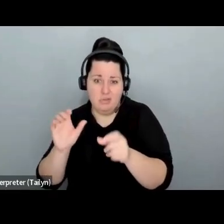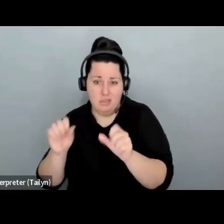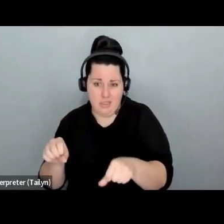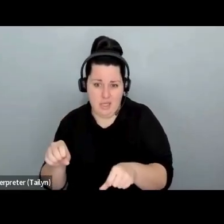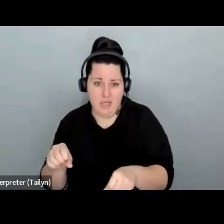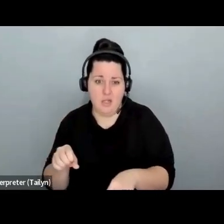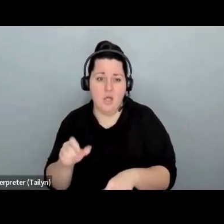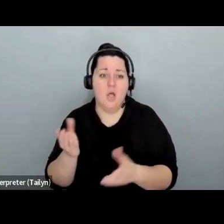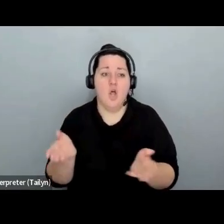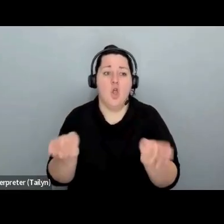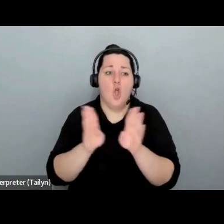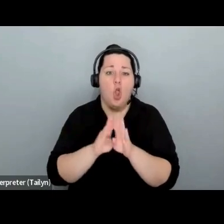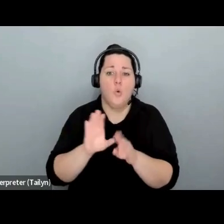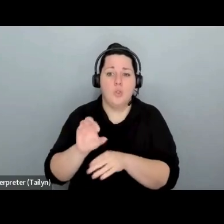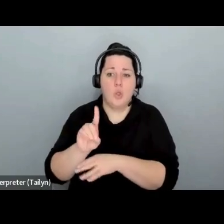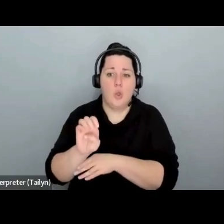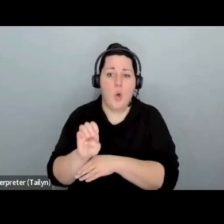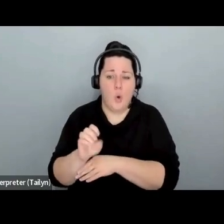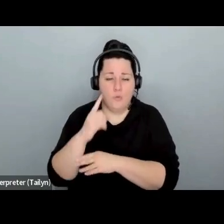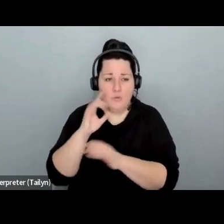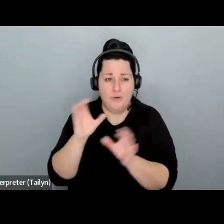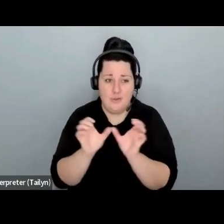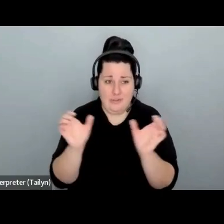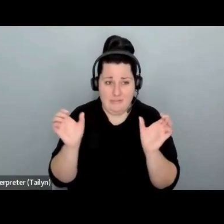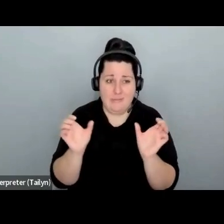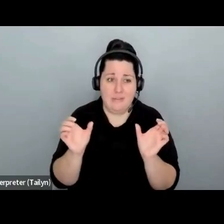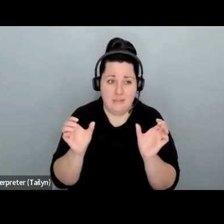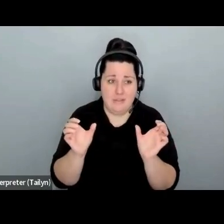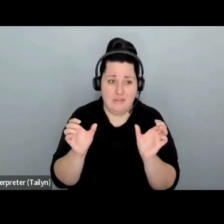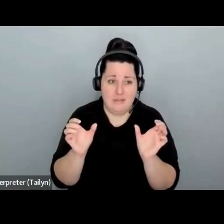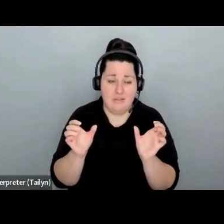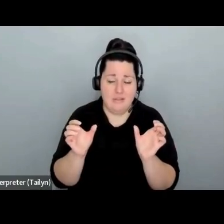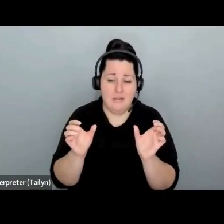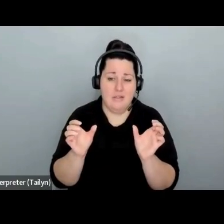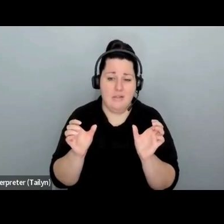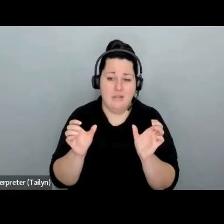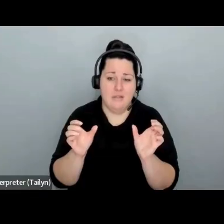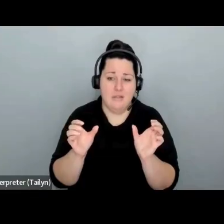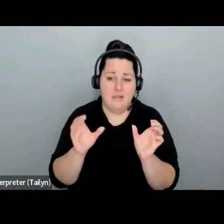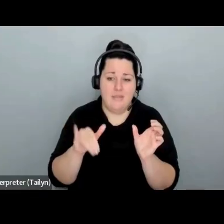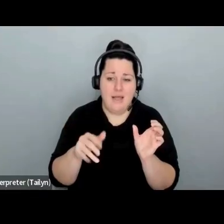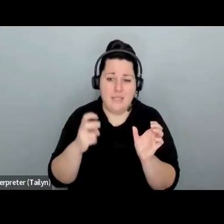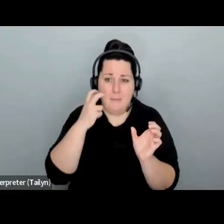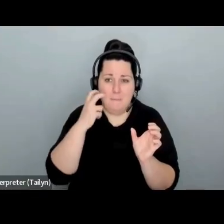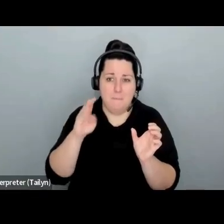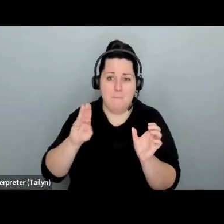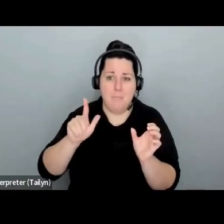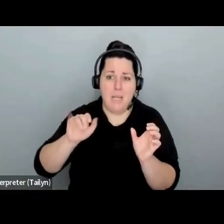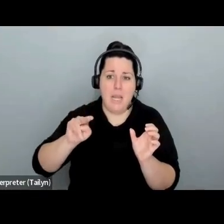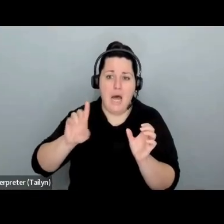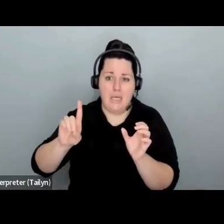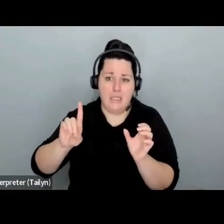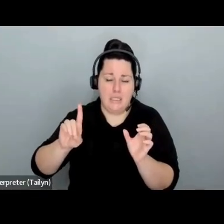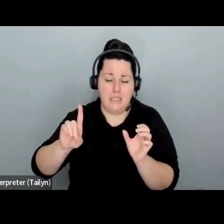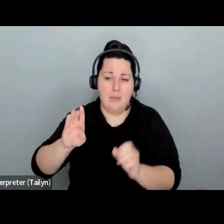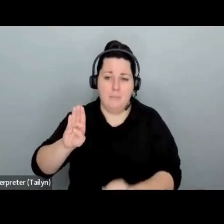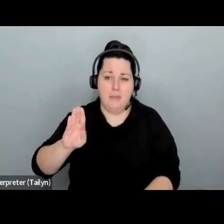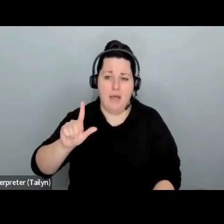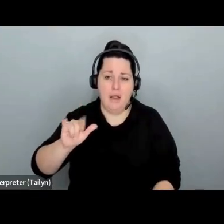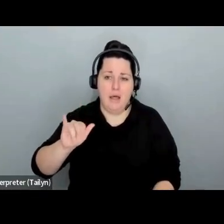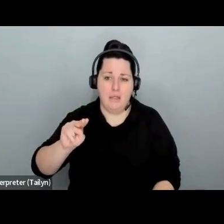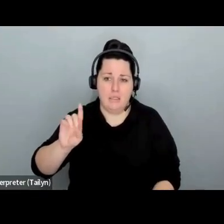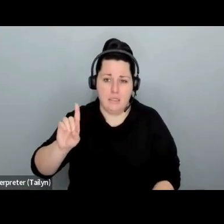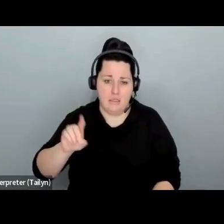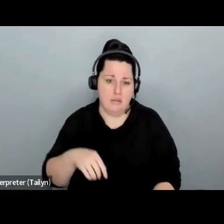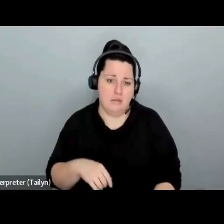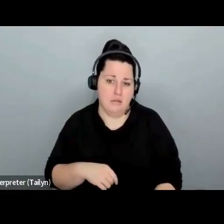closing code for the certificate for you to receive when you fill out the form is blind. Closing